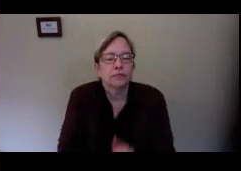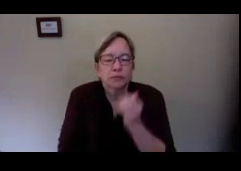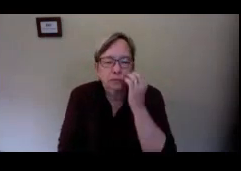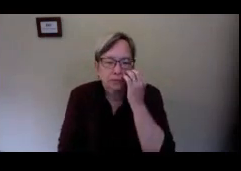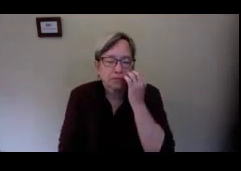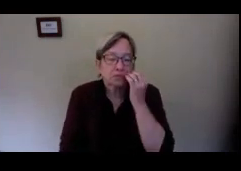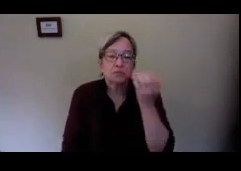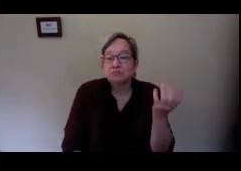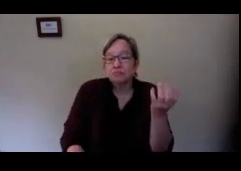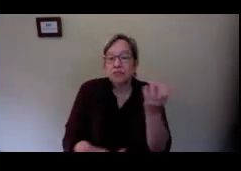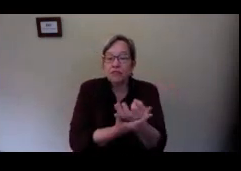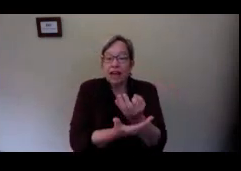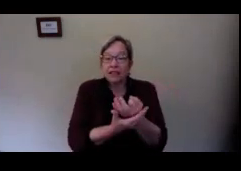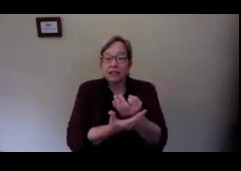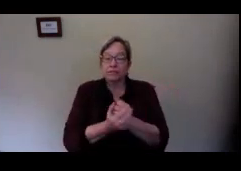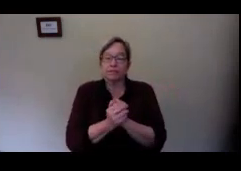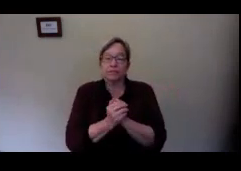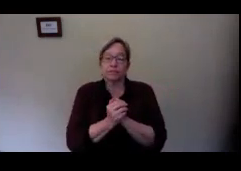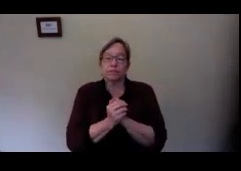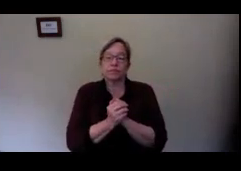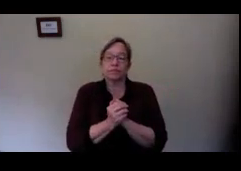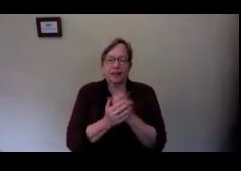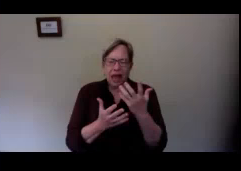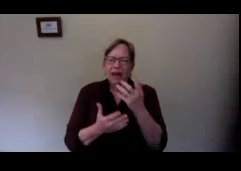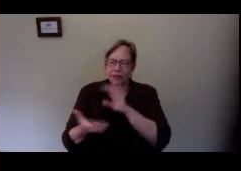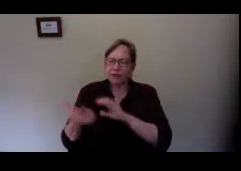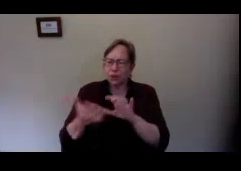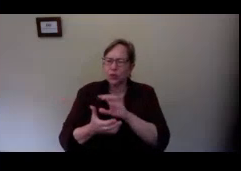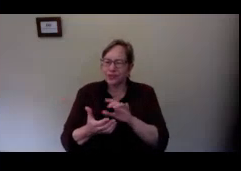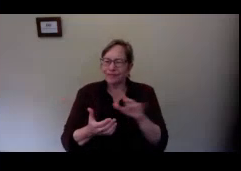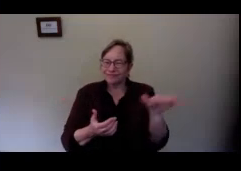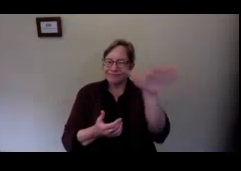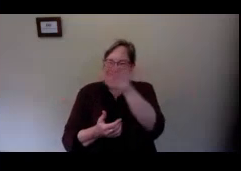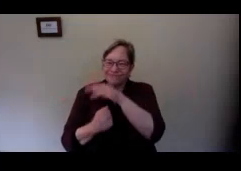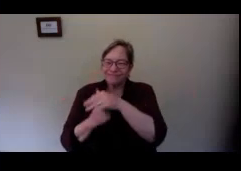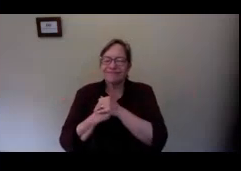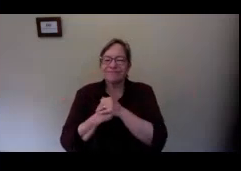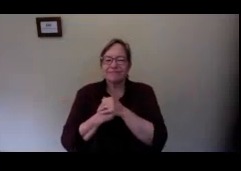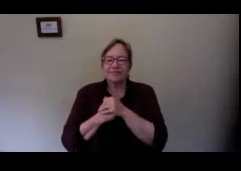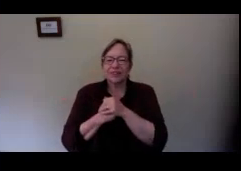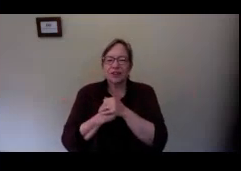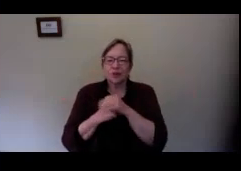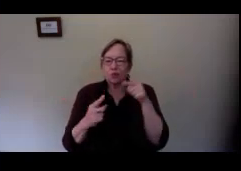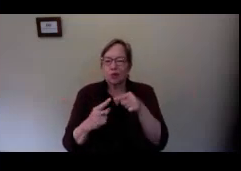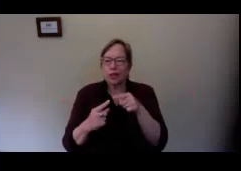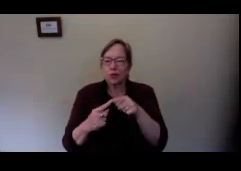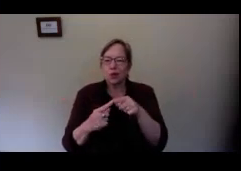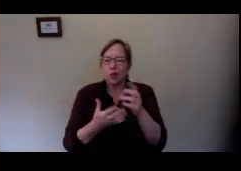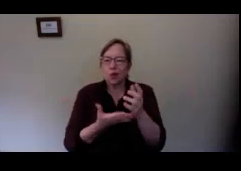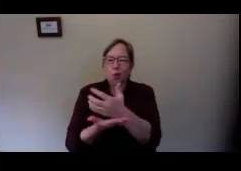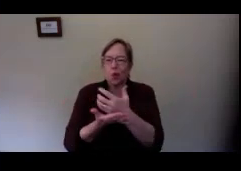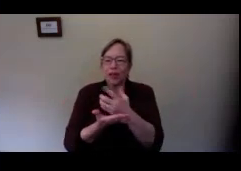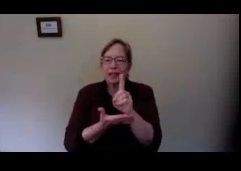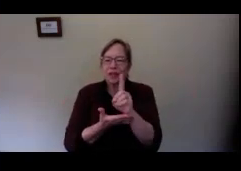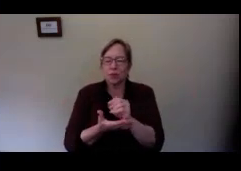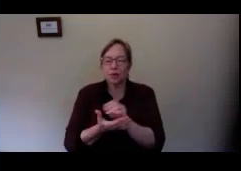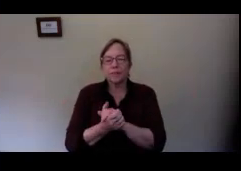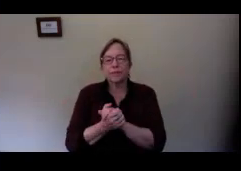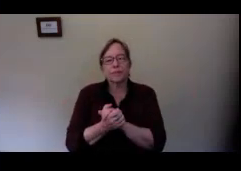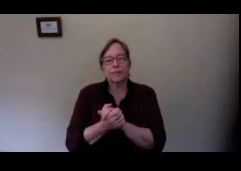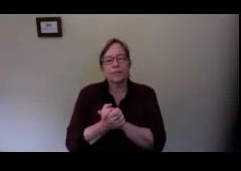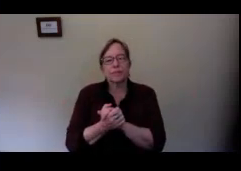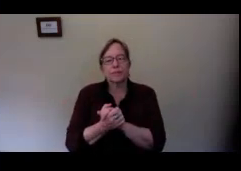So some facts, because there's a lot of confusion and around hoarding disorder. And also